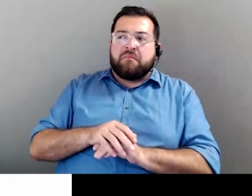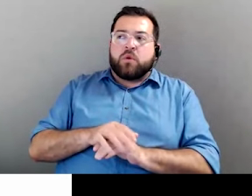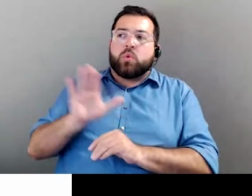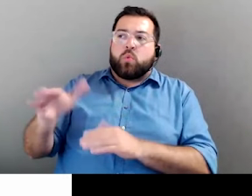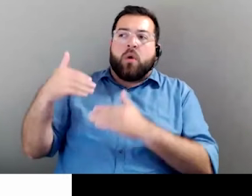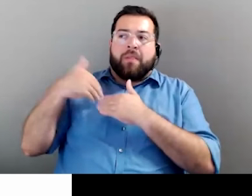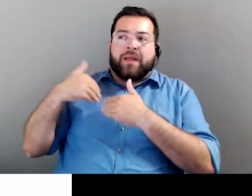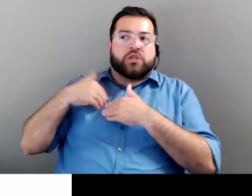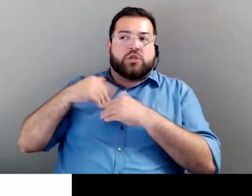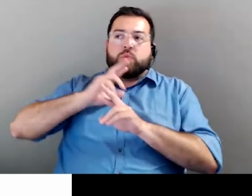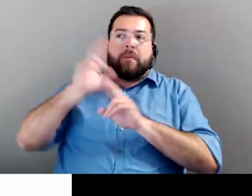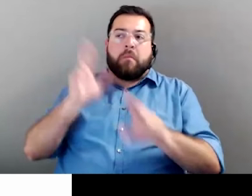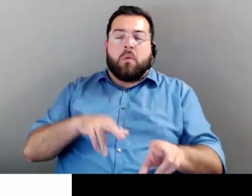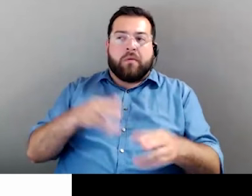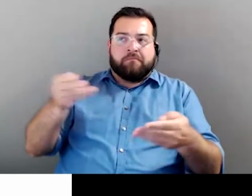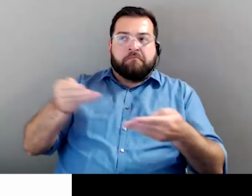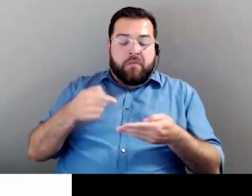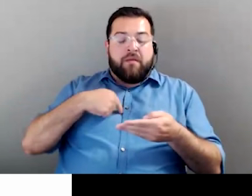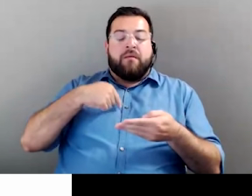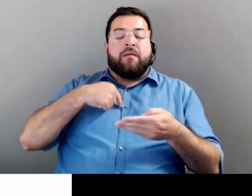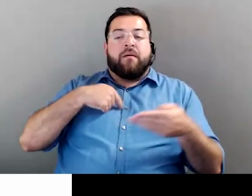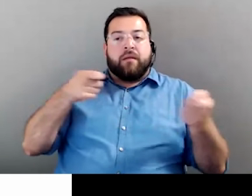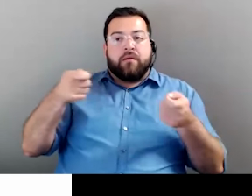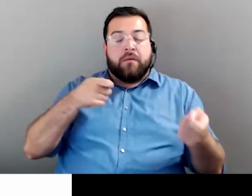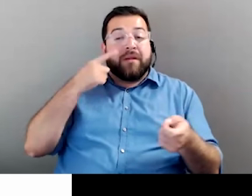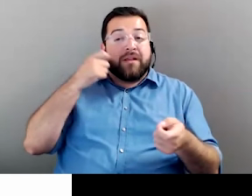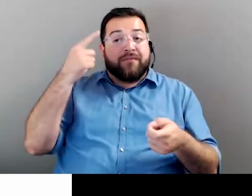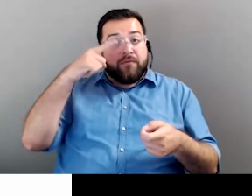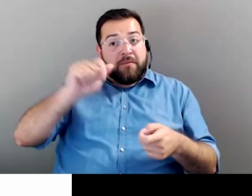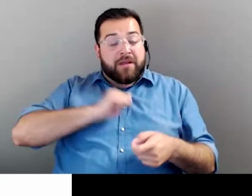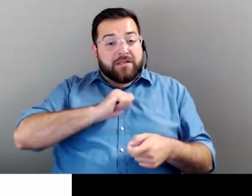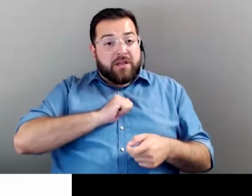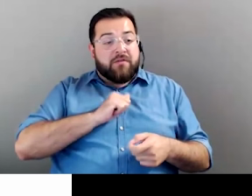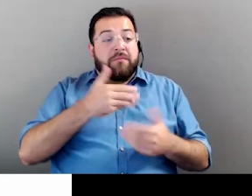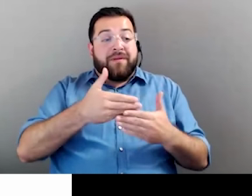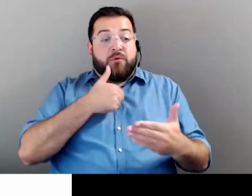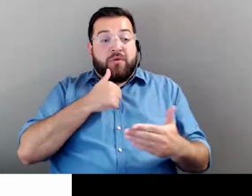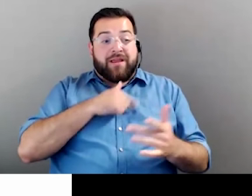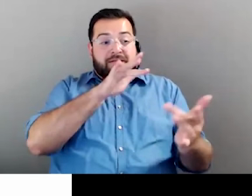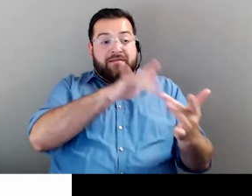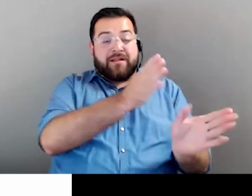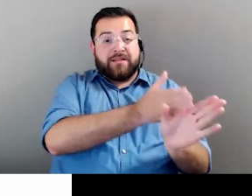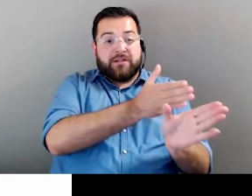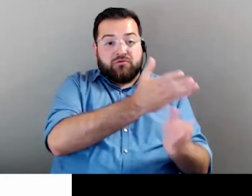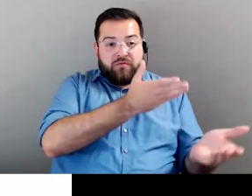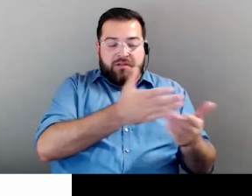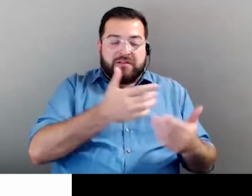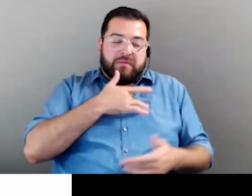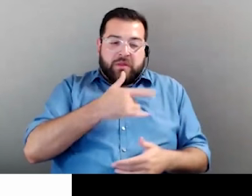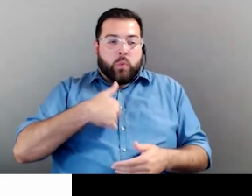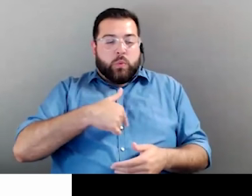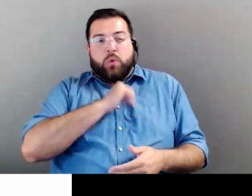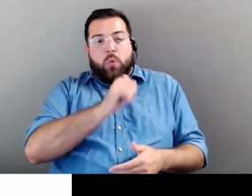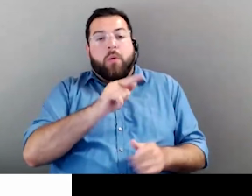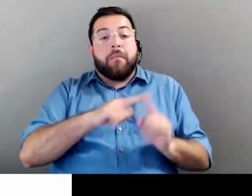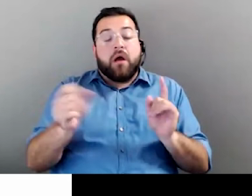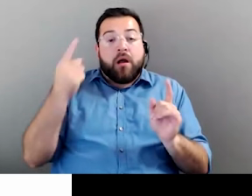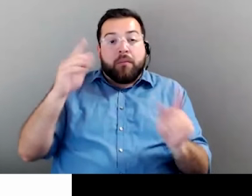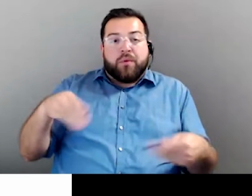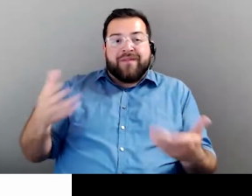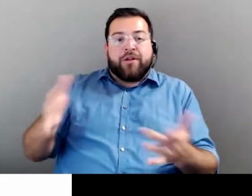obligation is just to report it to me and then we handle it. Because even for me, referring to psych services, we don't necessarily do, but we give them that option. Because again,